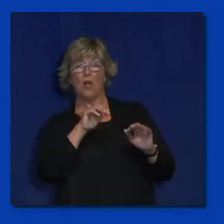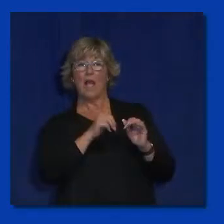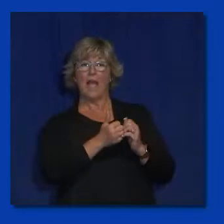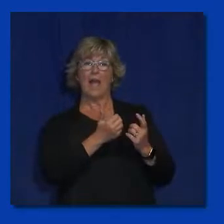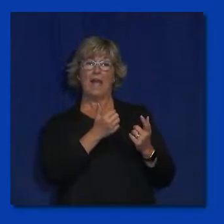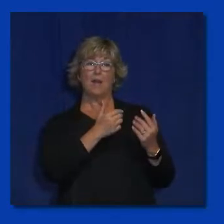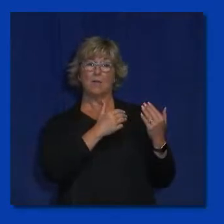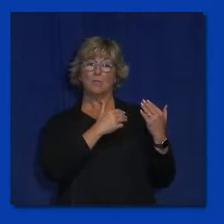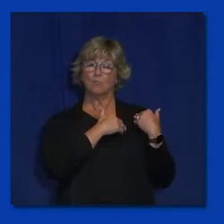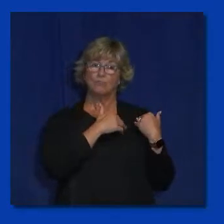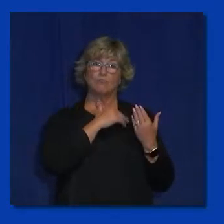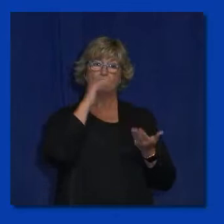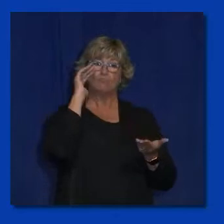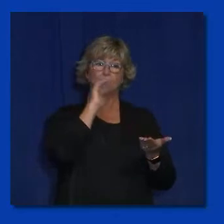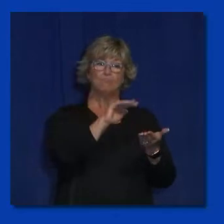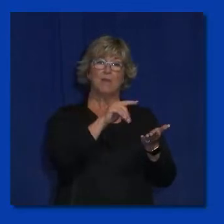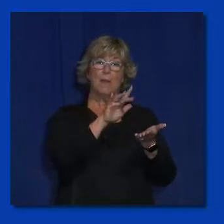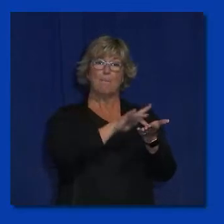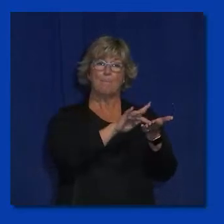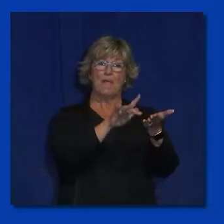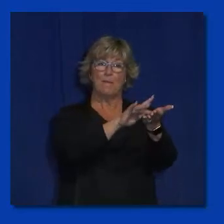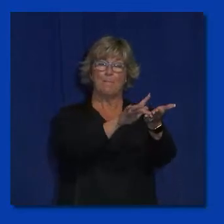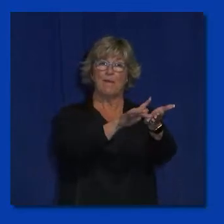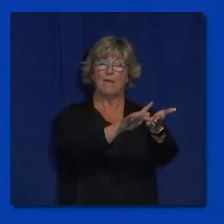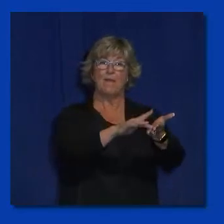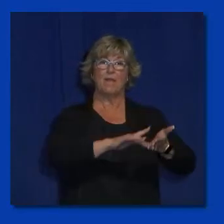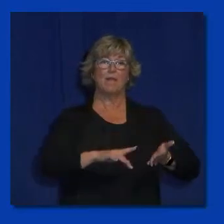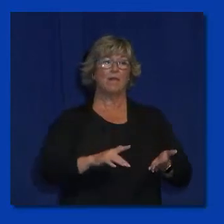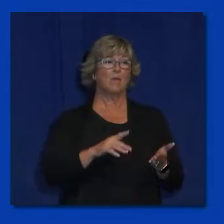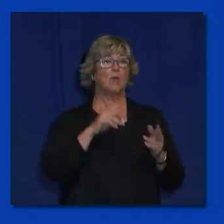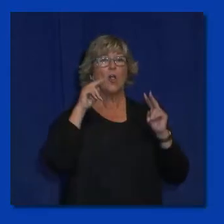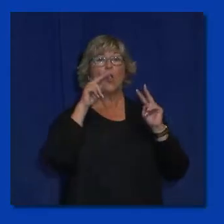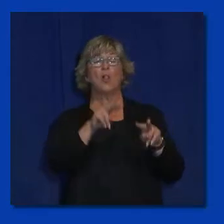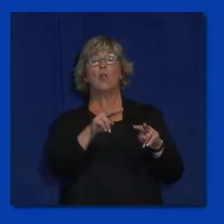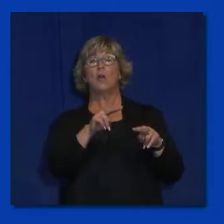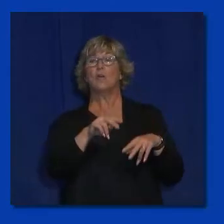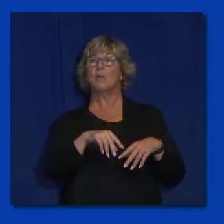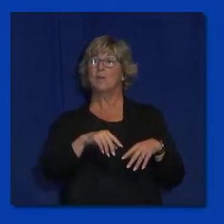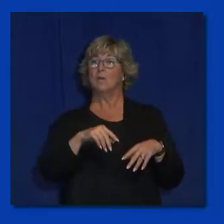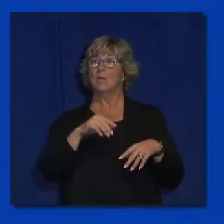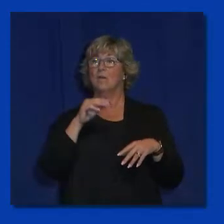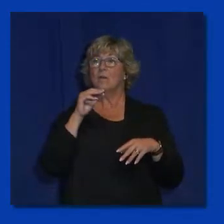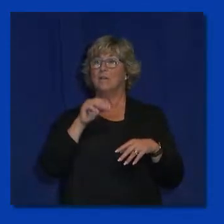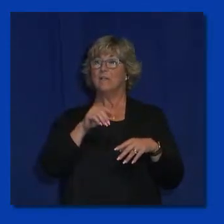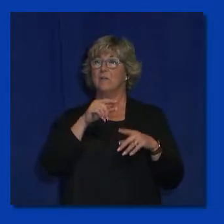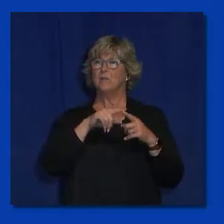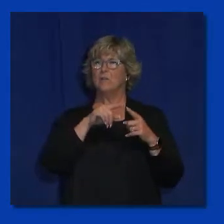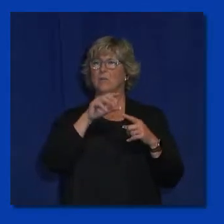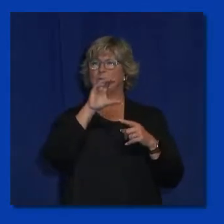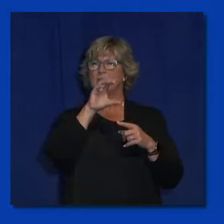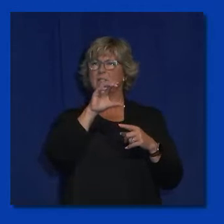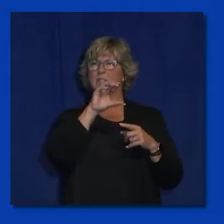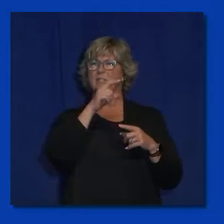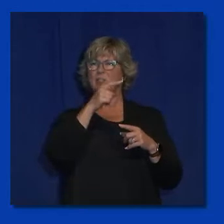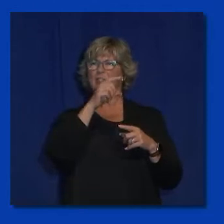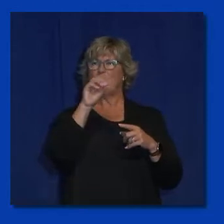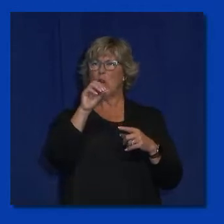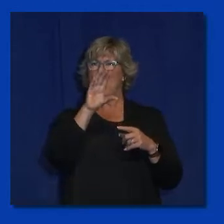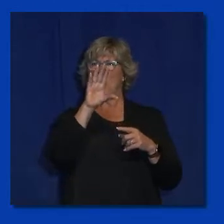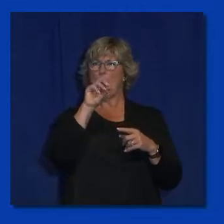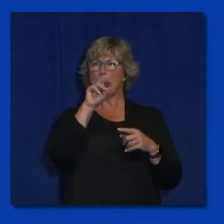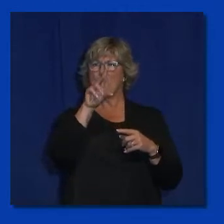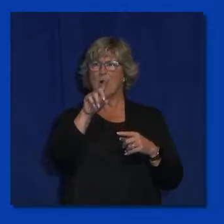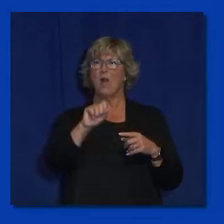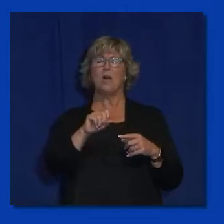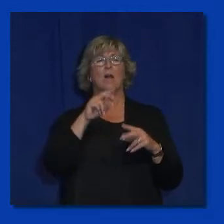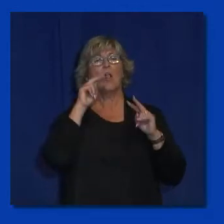down obligations, lease revenue obligations, looking at callable GO bonds to avoid future interest costs and projected savings.